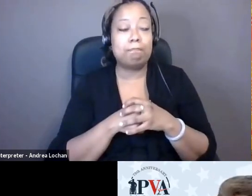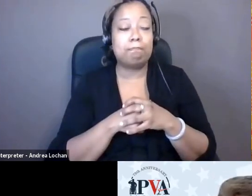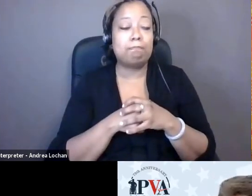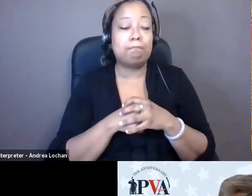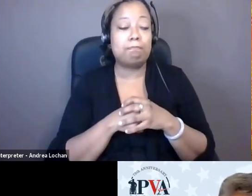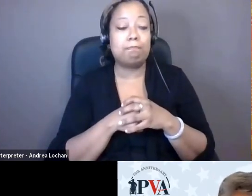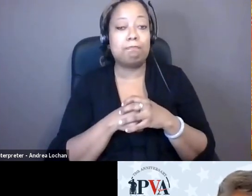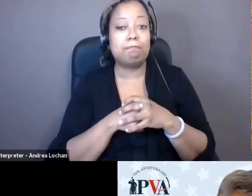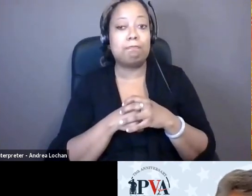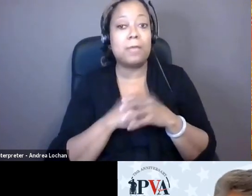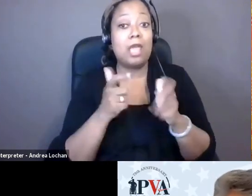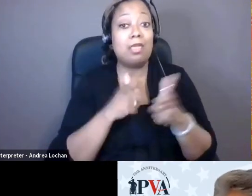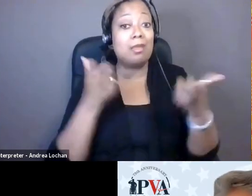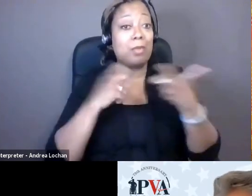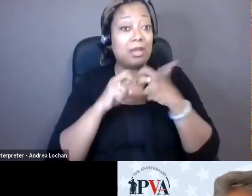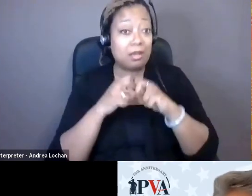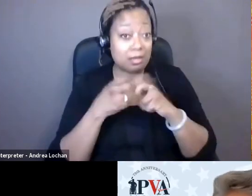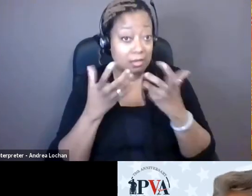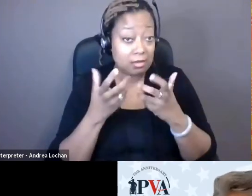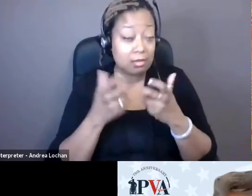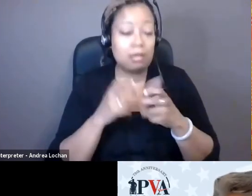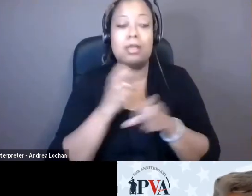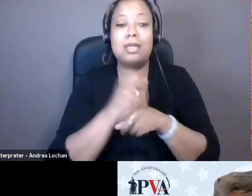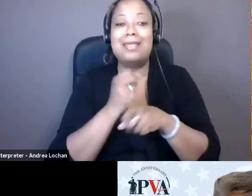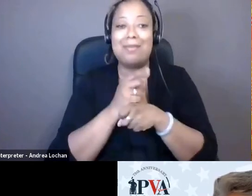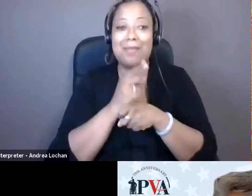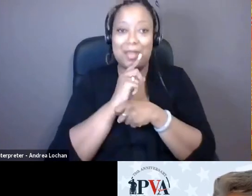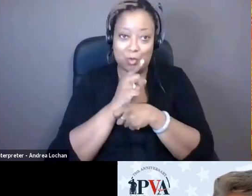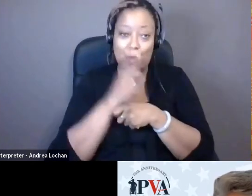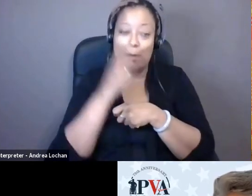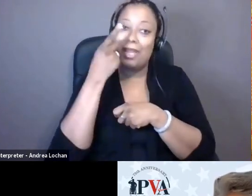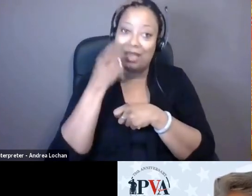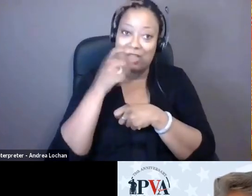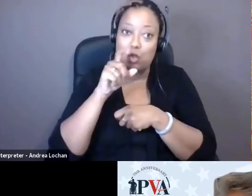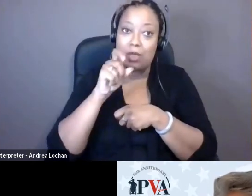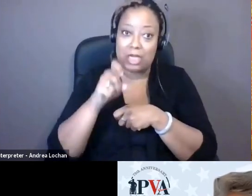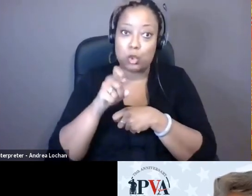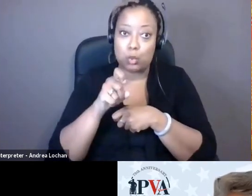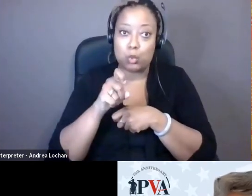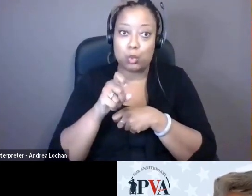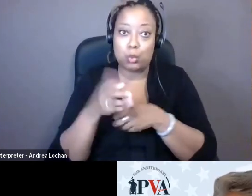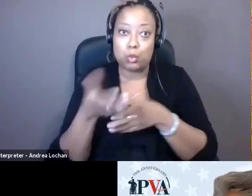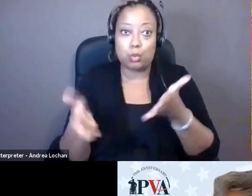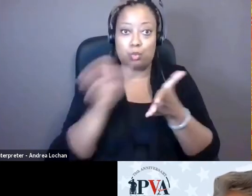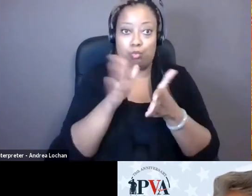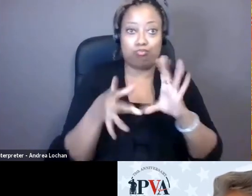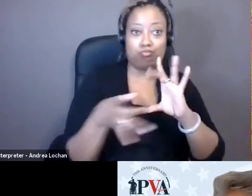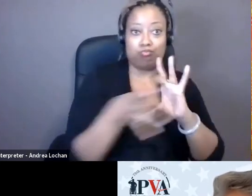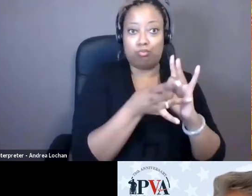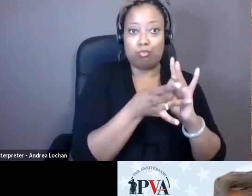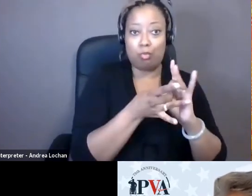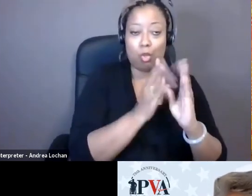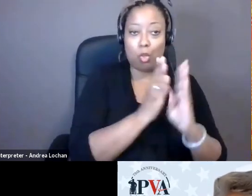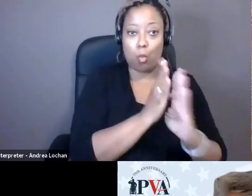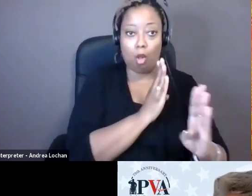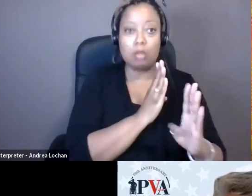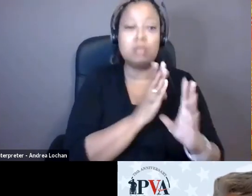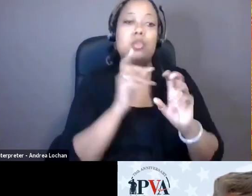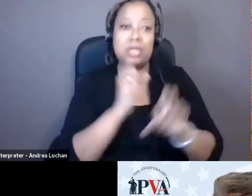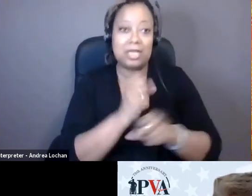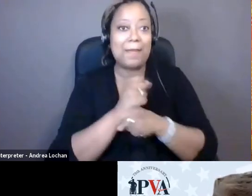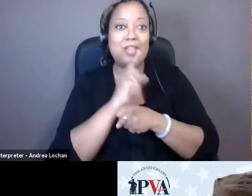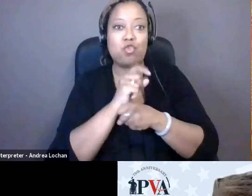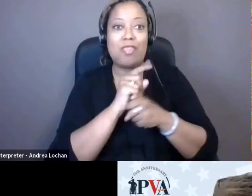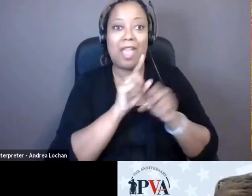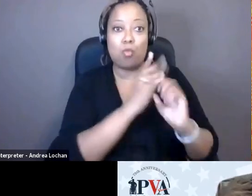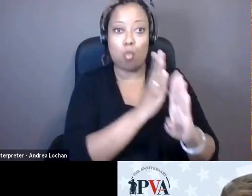in the presentation, is to make sure, because it does need to be mounted to the adjacent wall, the track does, to make sure that that wall is